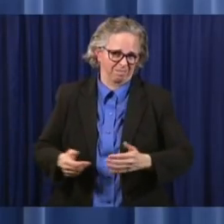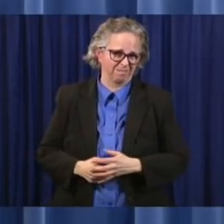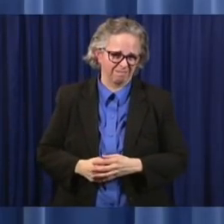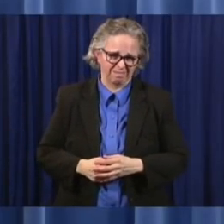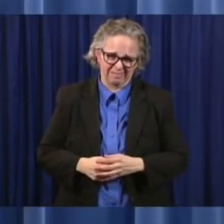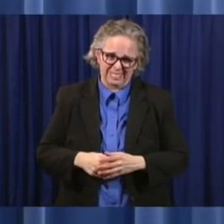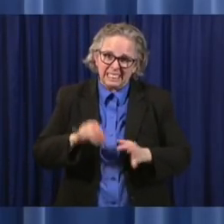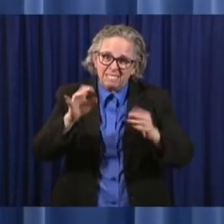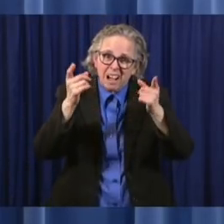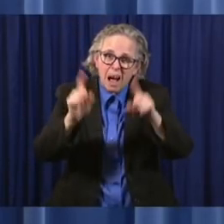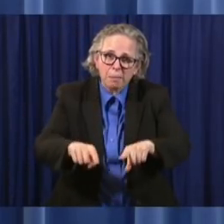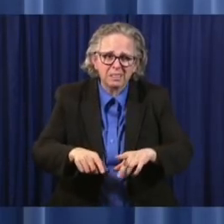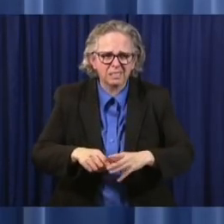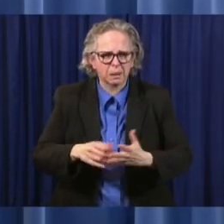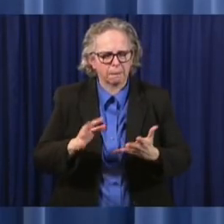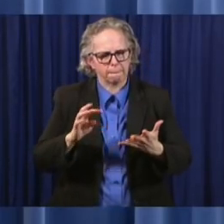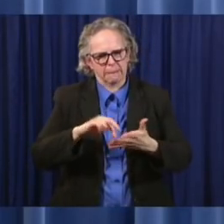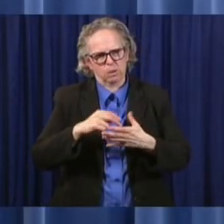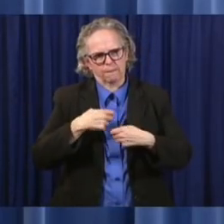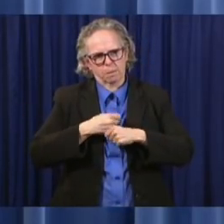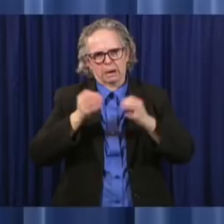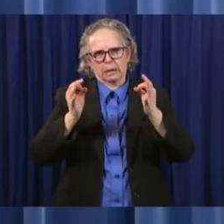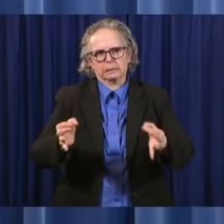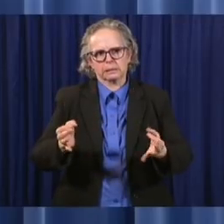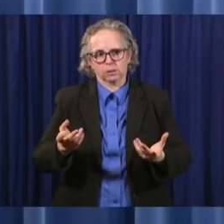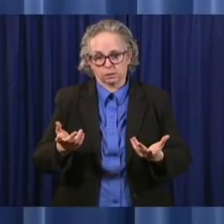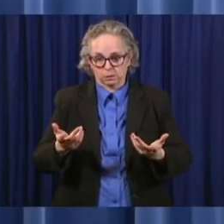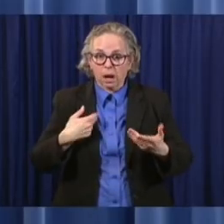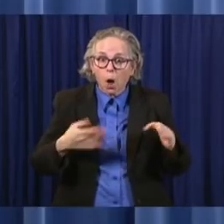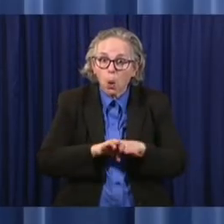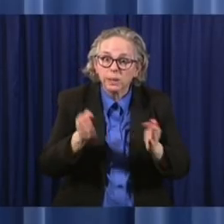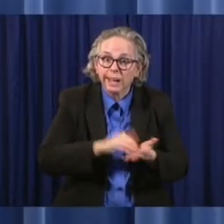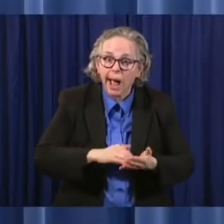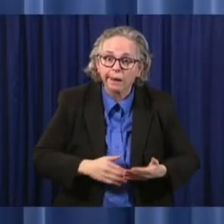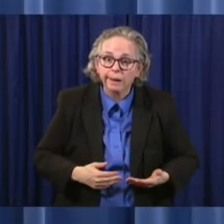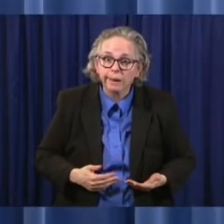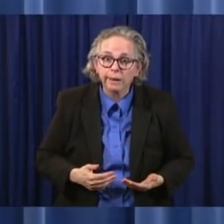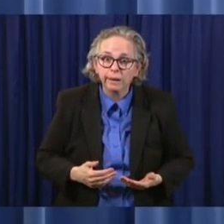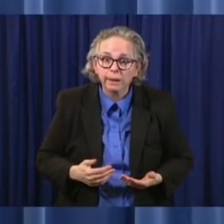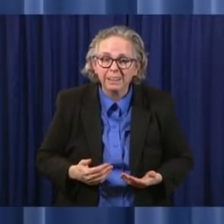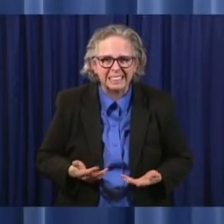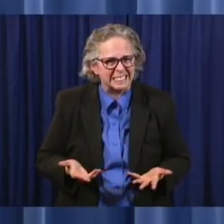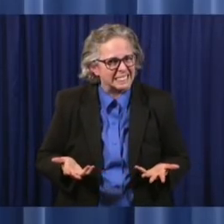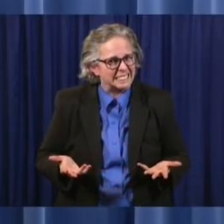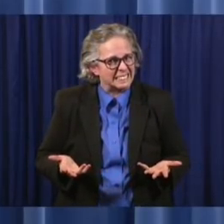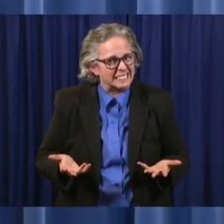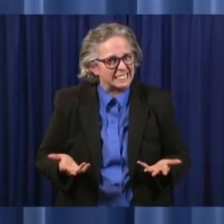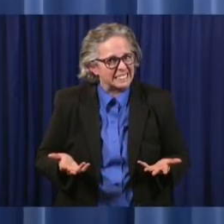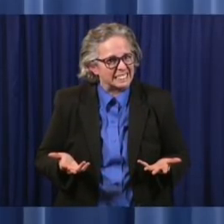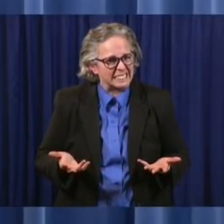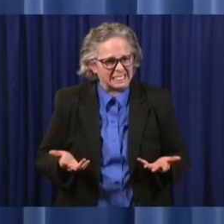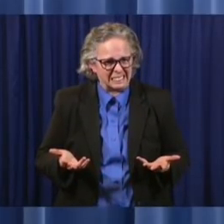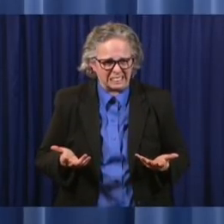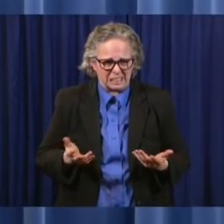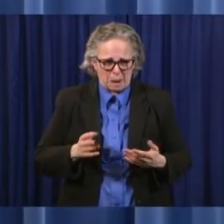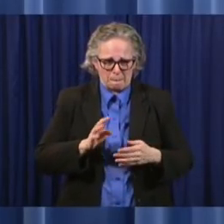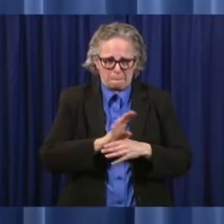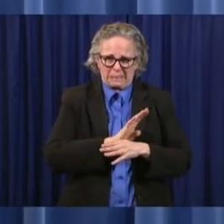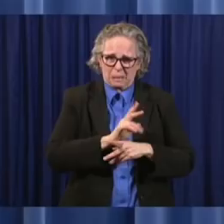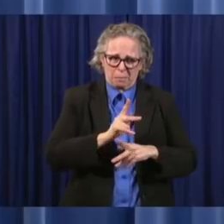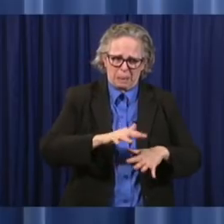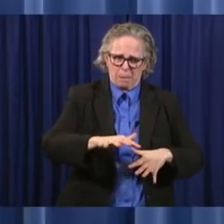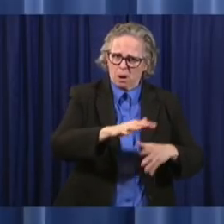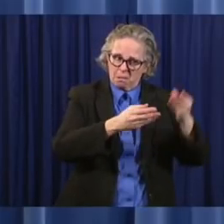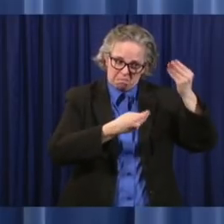going to pull back in the economy? What are we going to do? What businessmen and women have told me, and I wholeheartedly agree, they were anxious